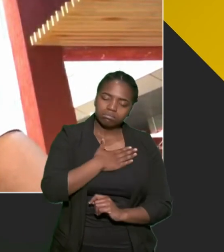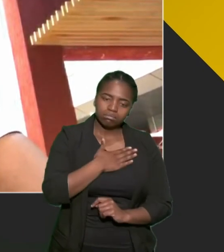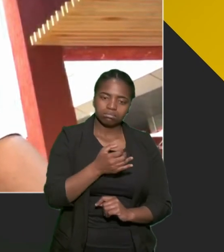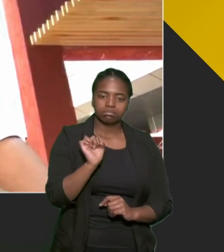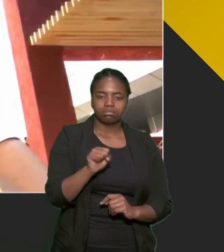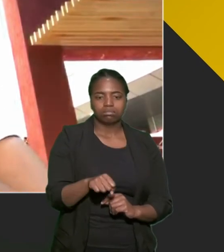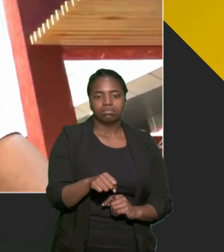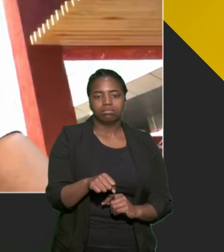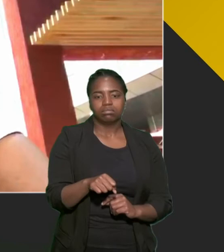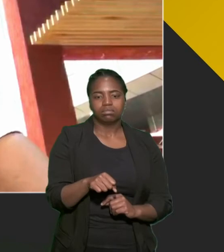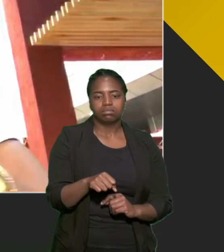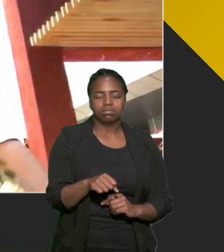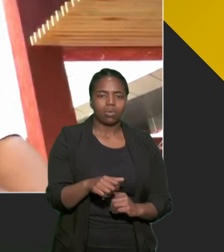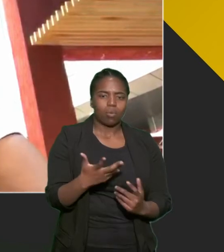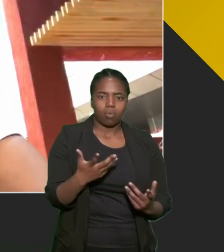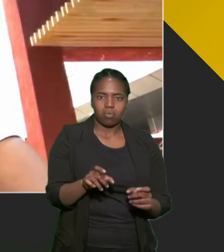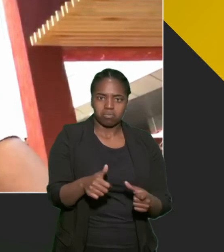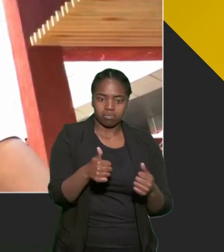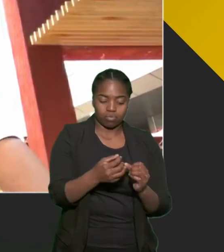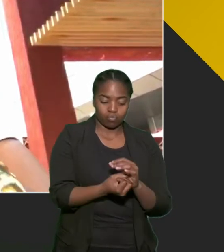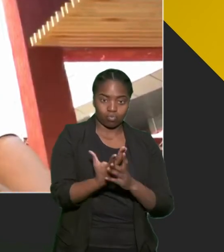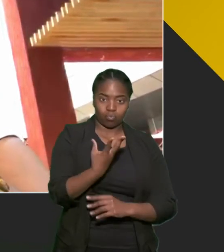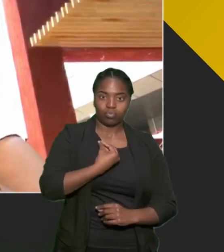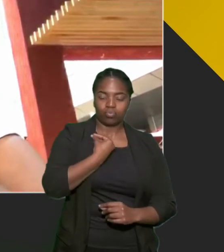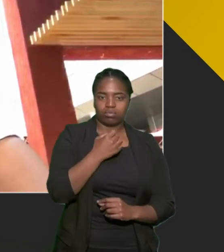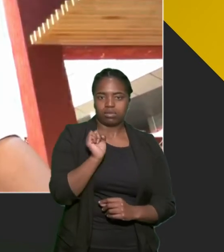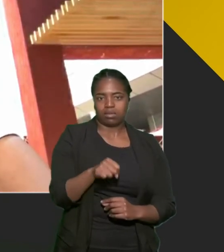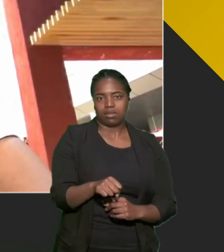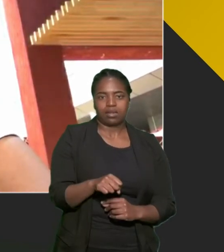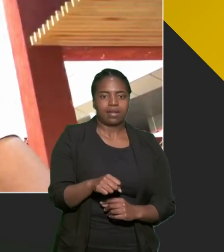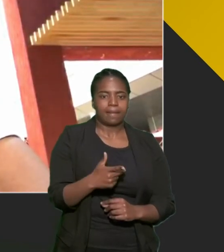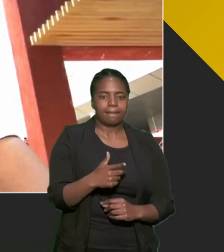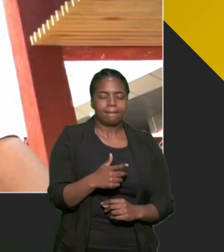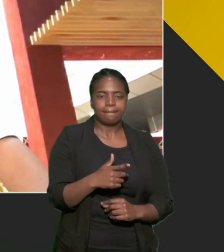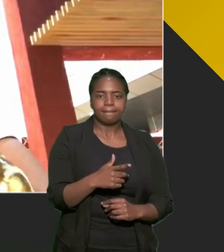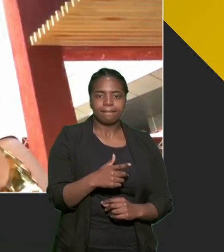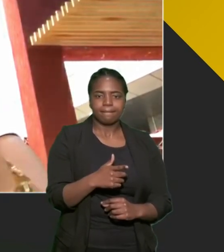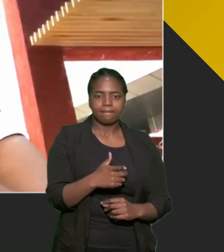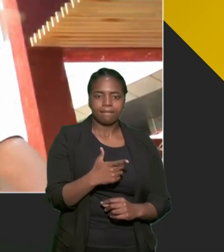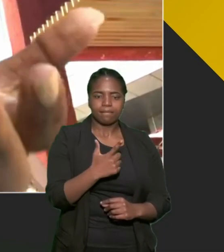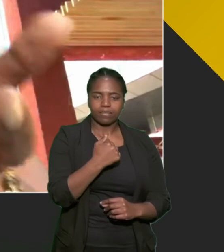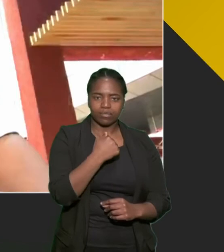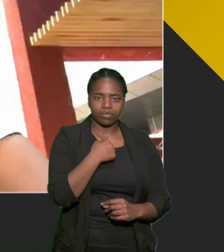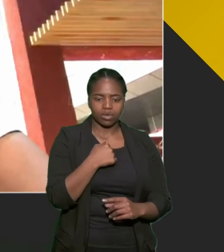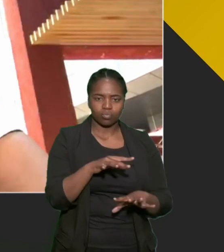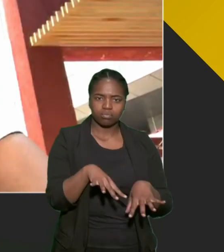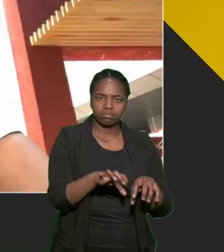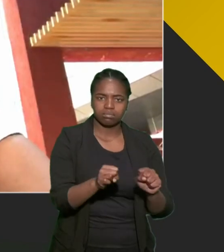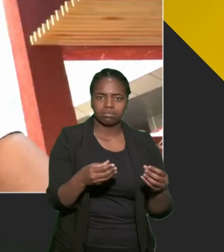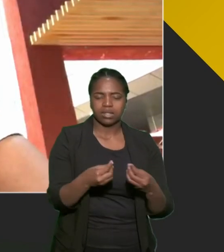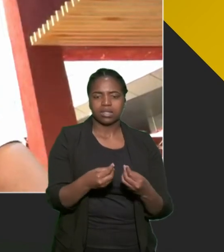and we're being given a really good platform to grow as young people, really good platform to take over